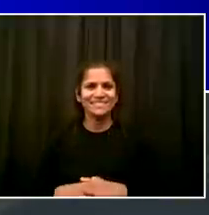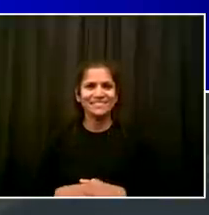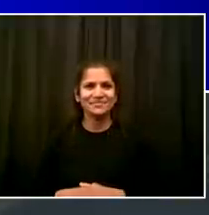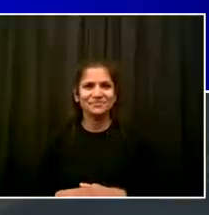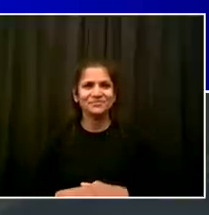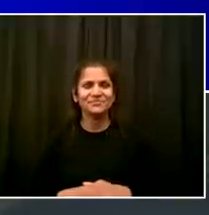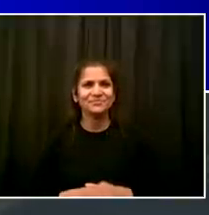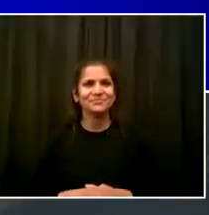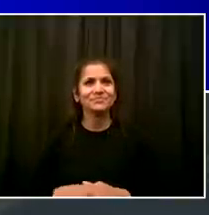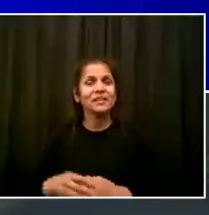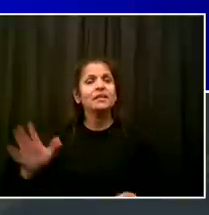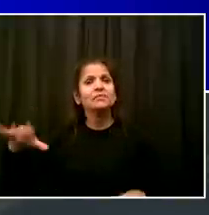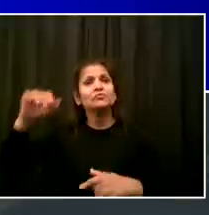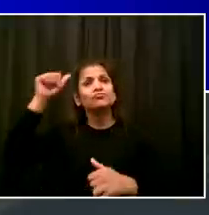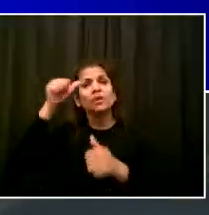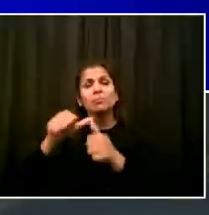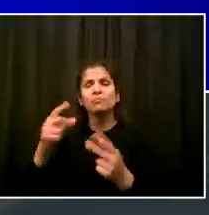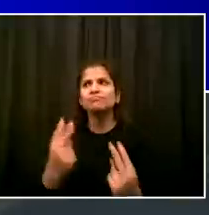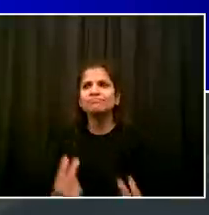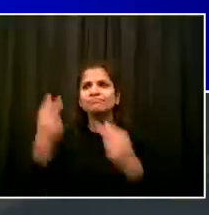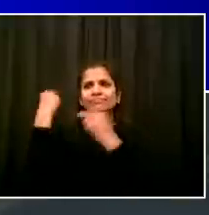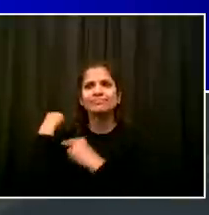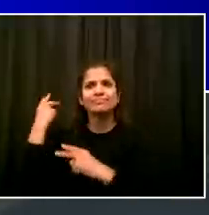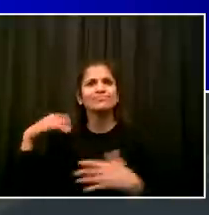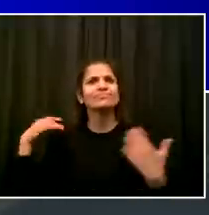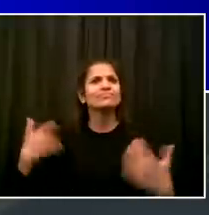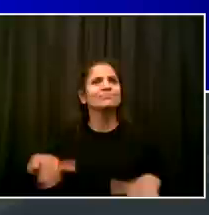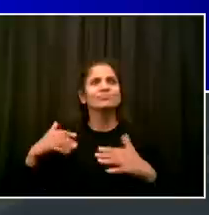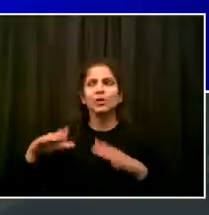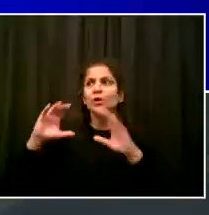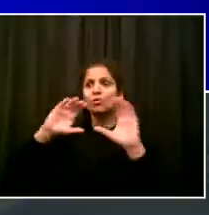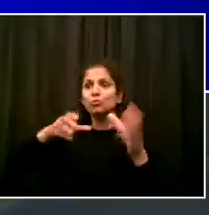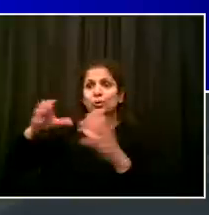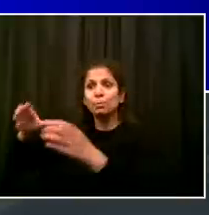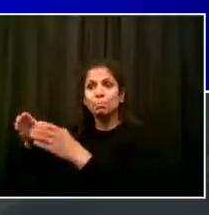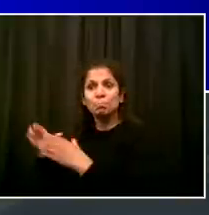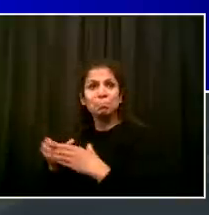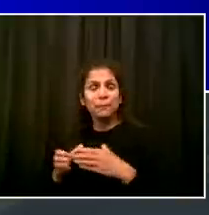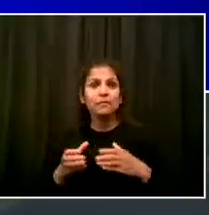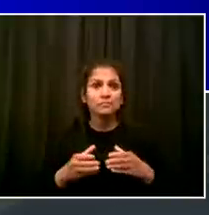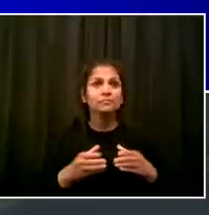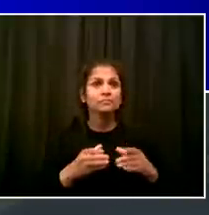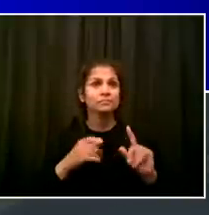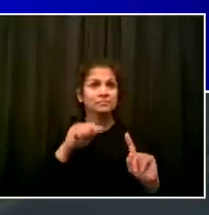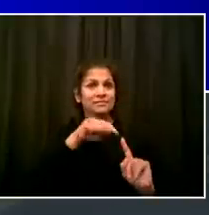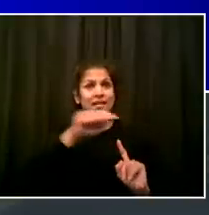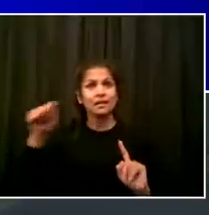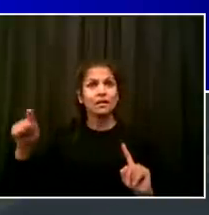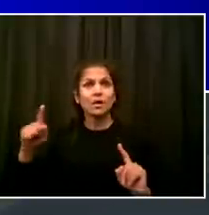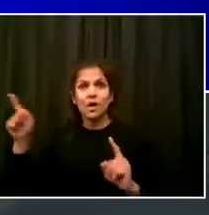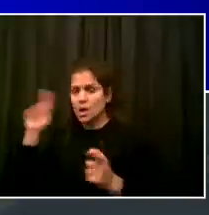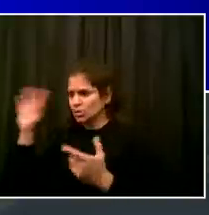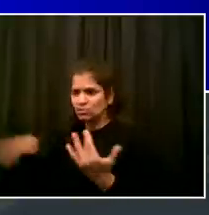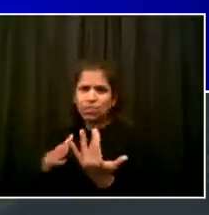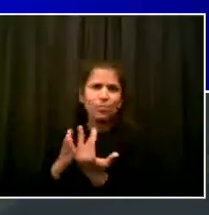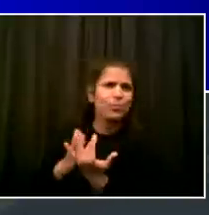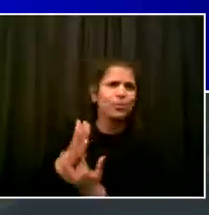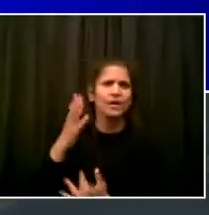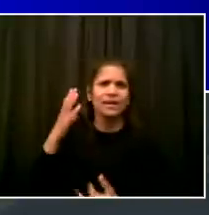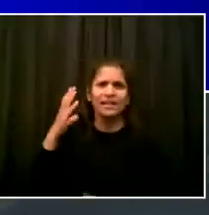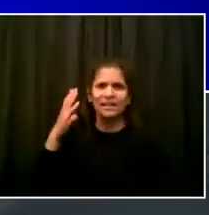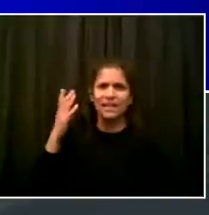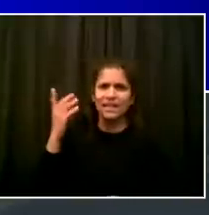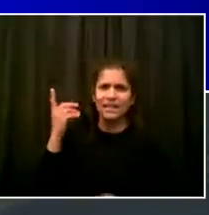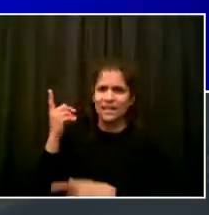faith came through stronger than ever in this time, and all the faith communities of the city supported each other. So to